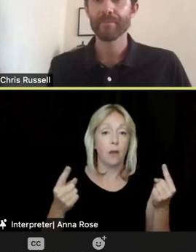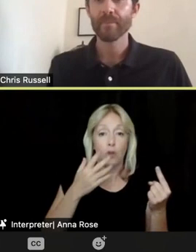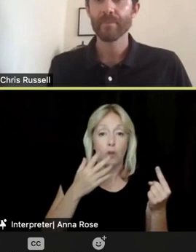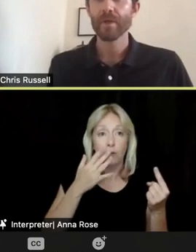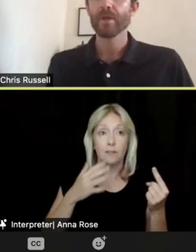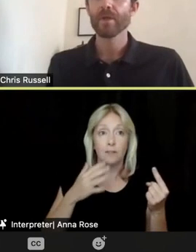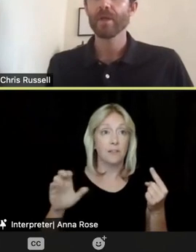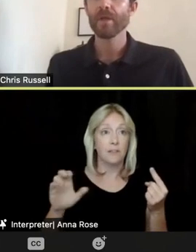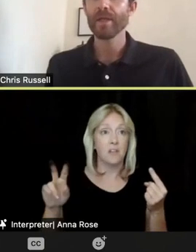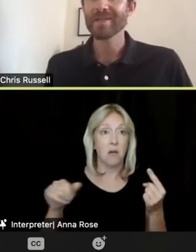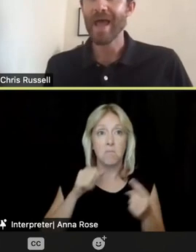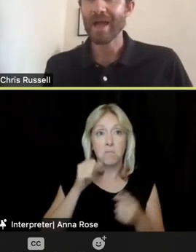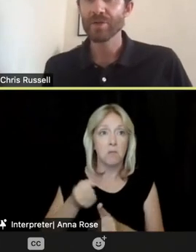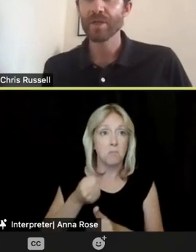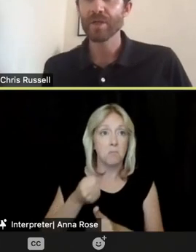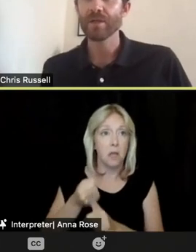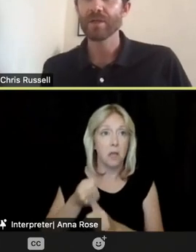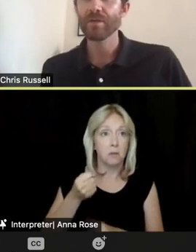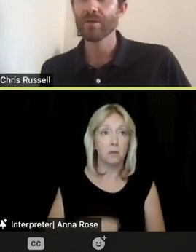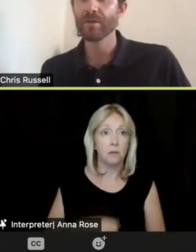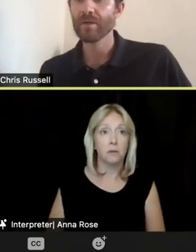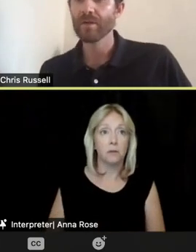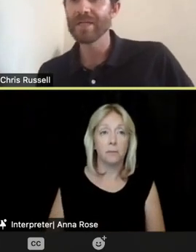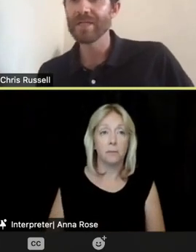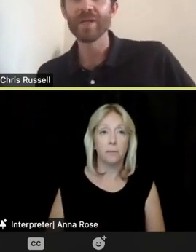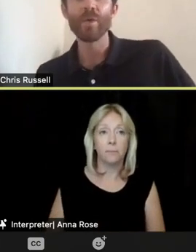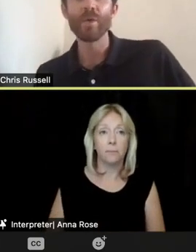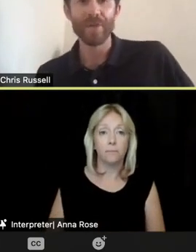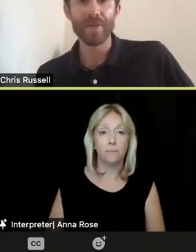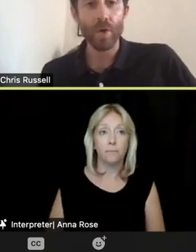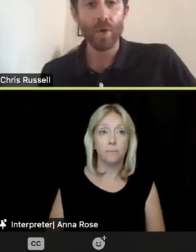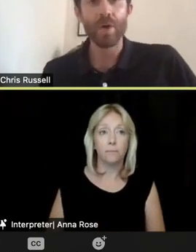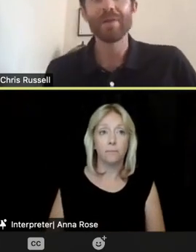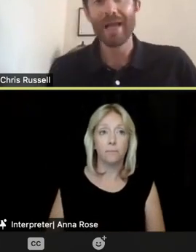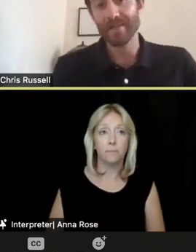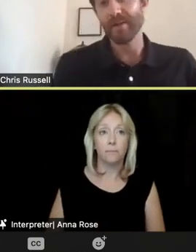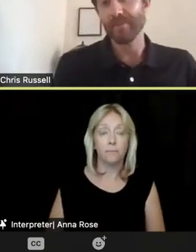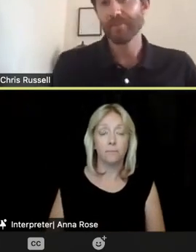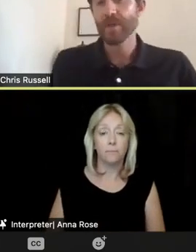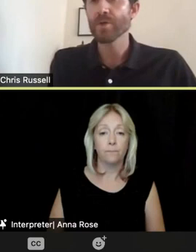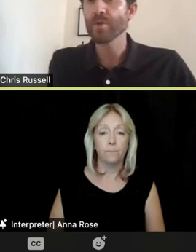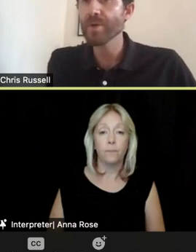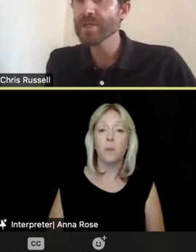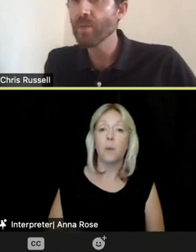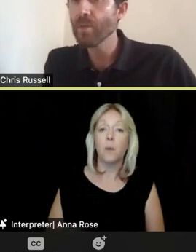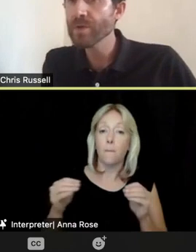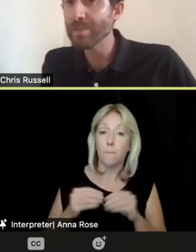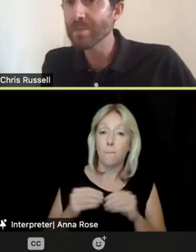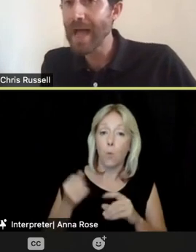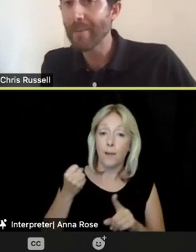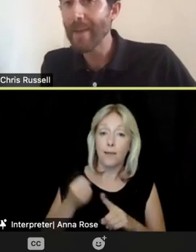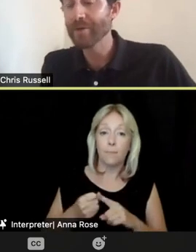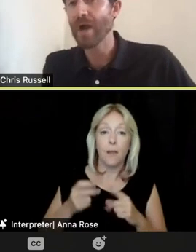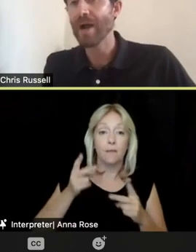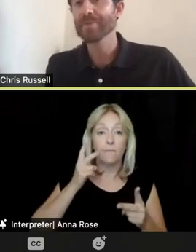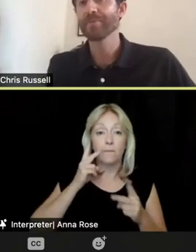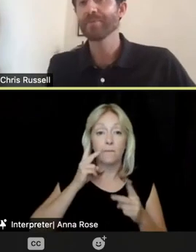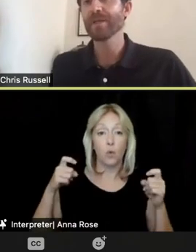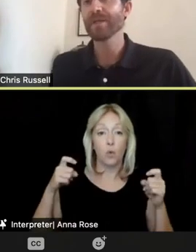CVI. It's actually dealing with visual complexity. So the reason that we use